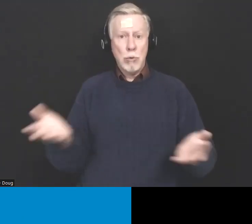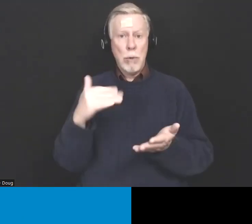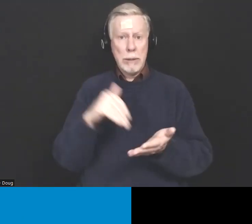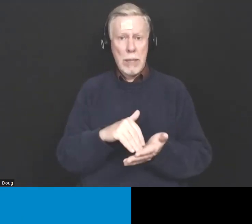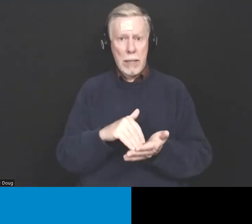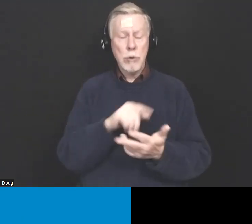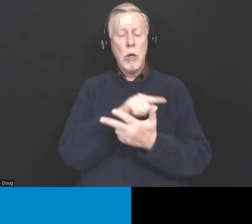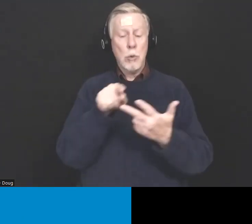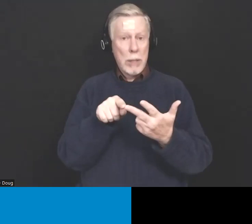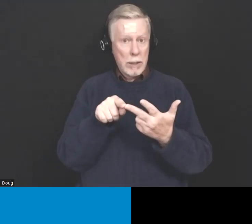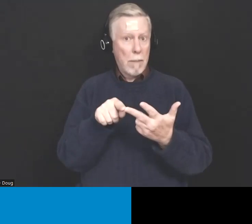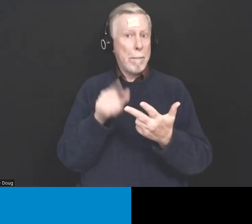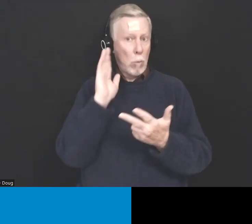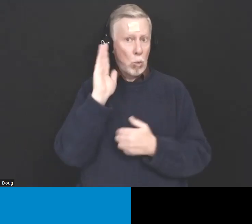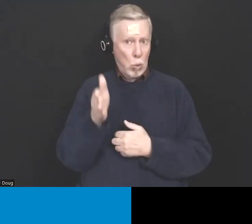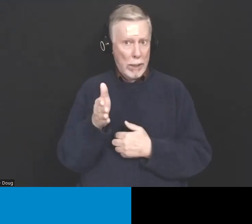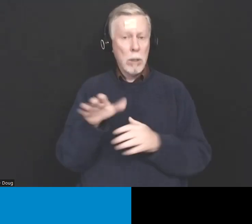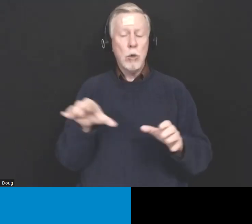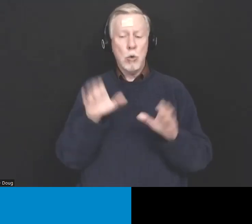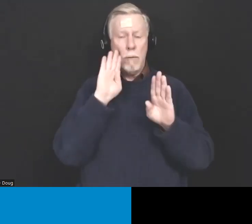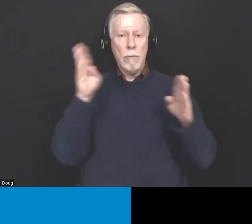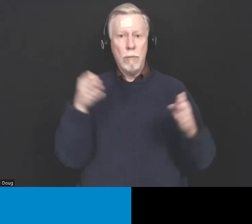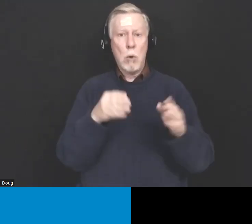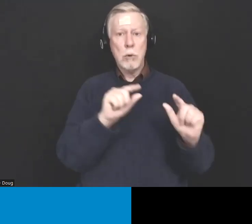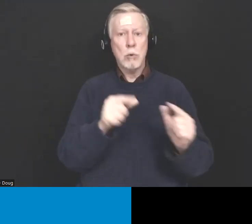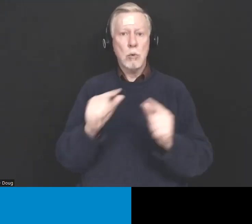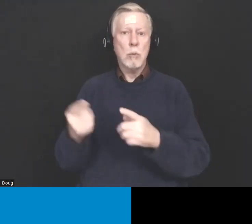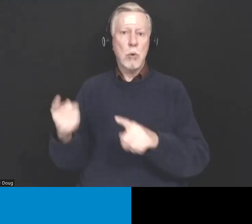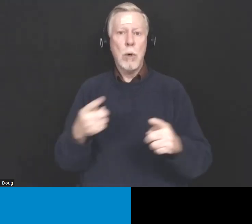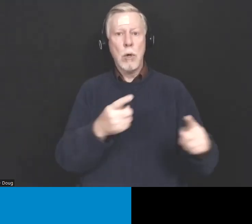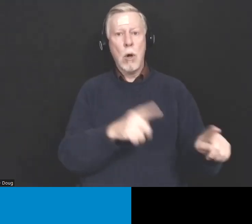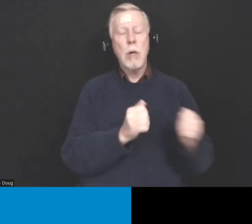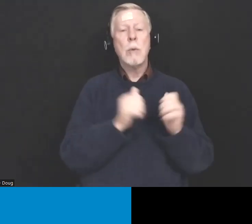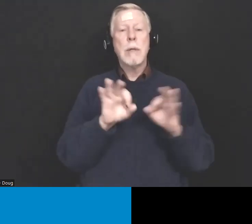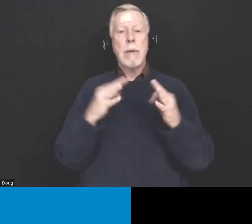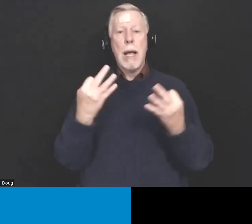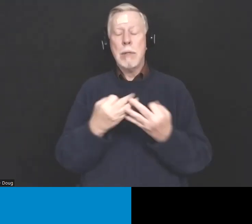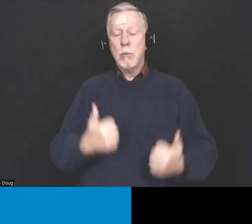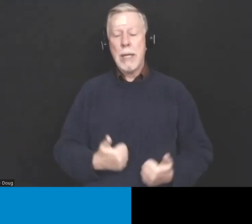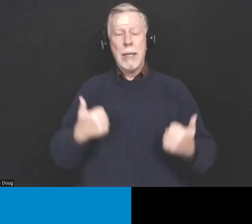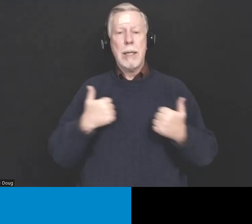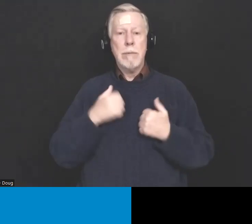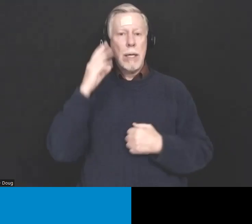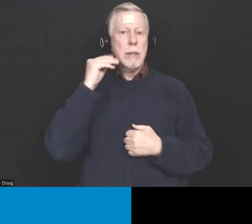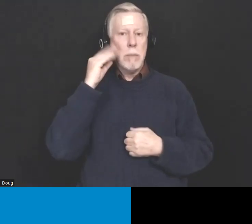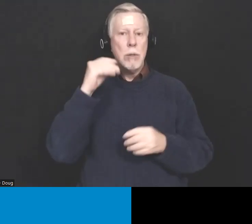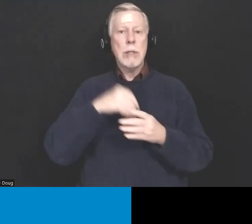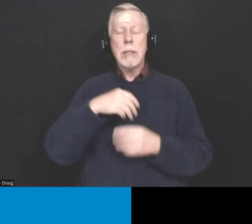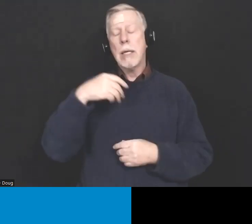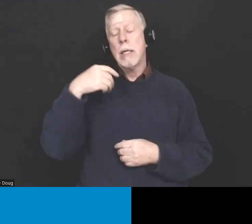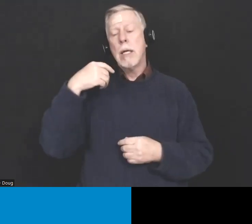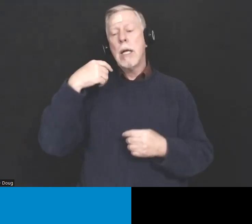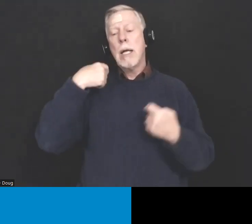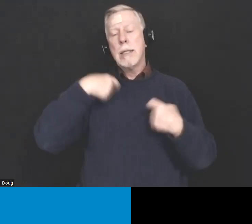be conducting focus groups that are actually going on right now with families with lived experience in the Spanish-speaking community. So we